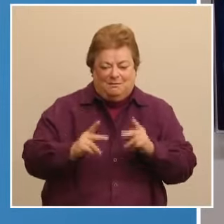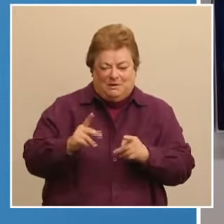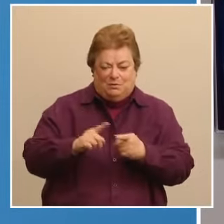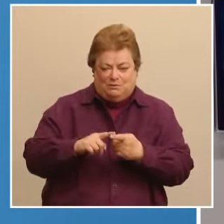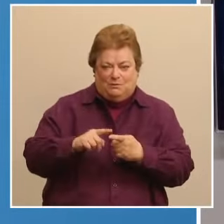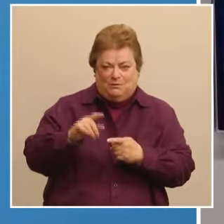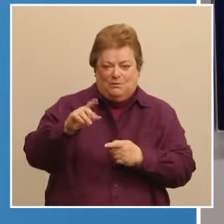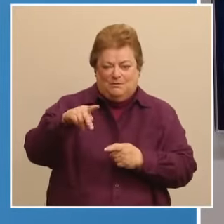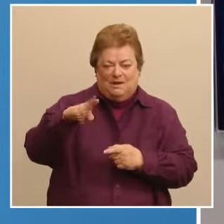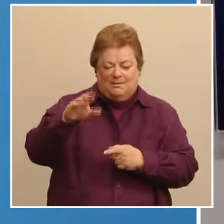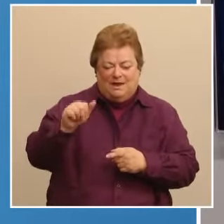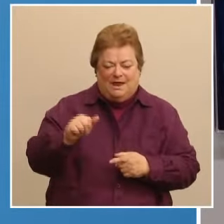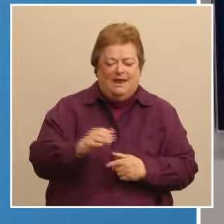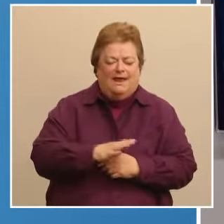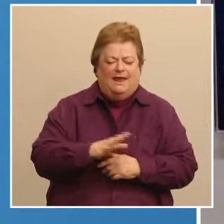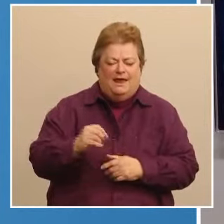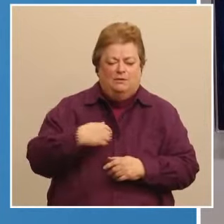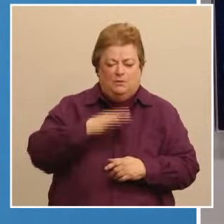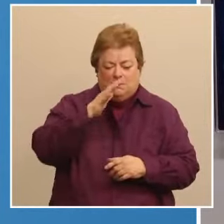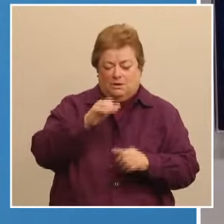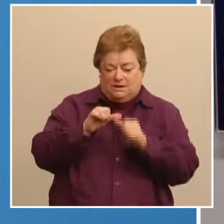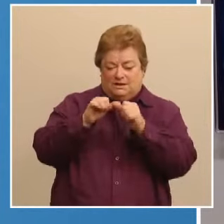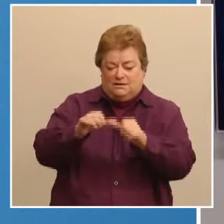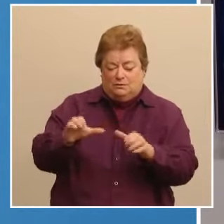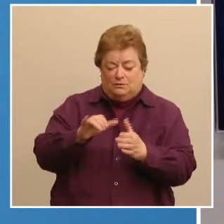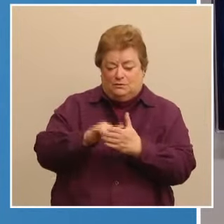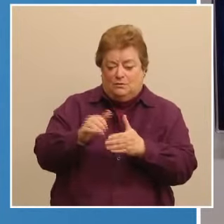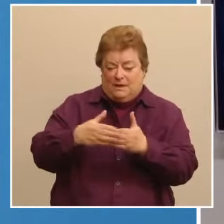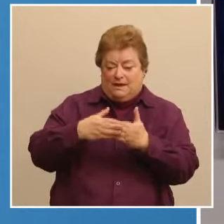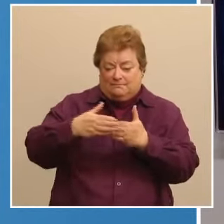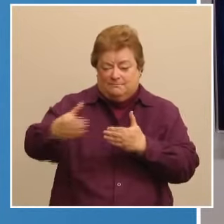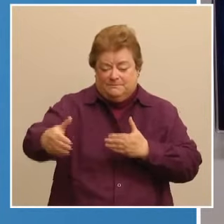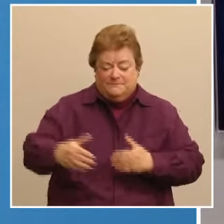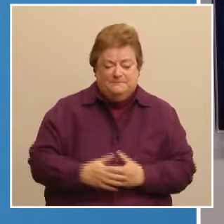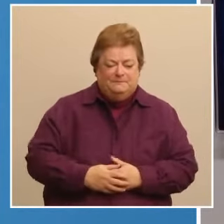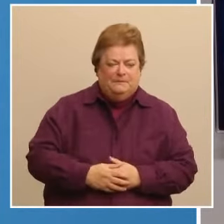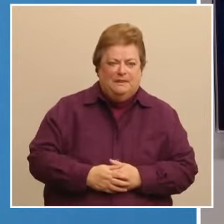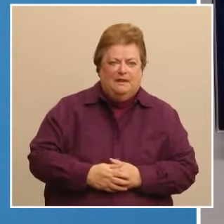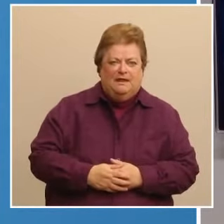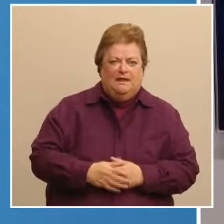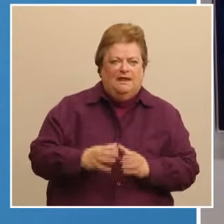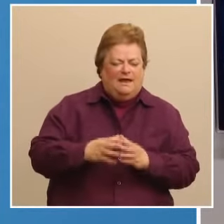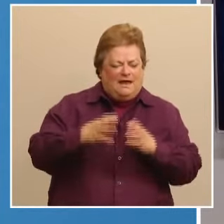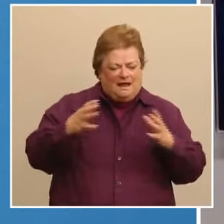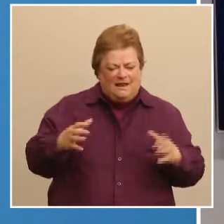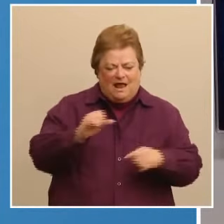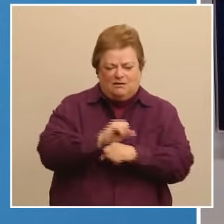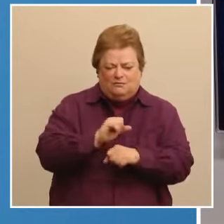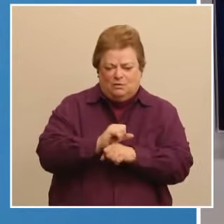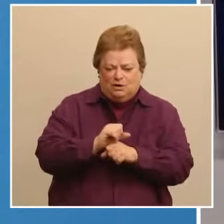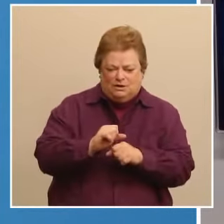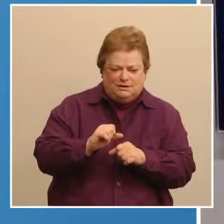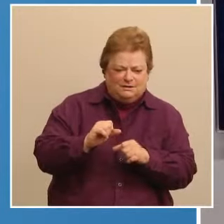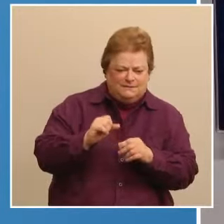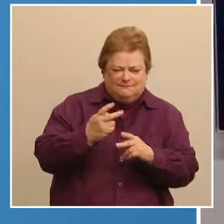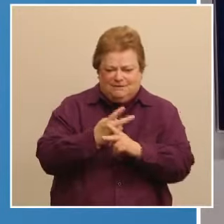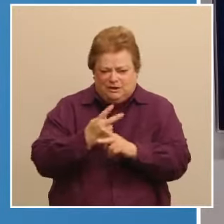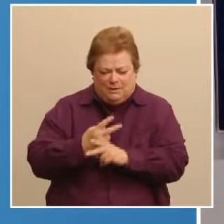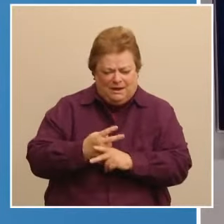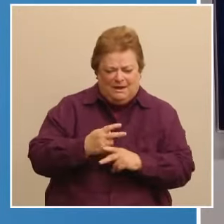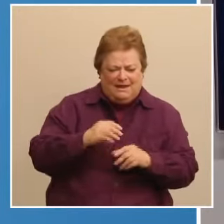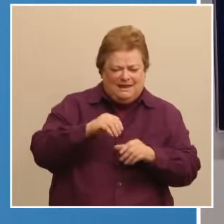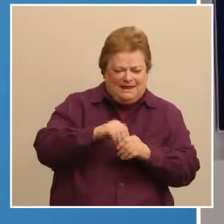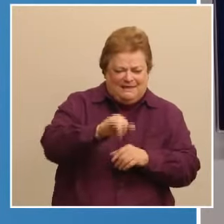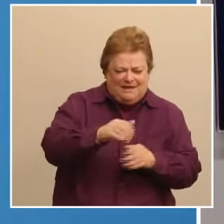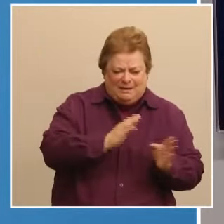we'll continue to do that in the coming clinics. There's a lot of logistics that go into this kind of planning and a